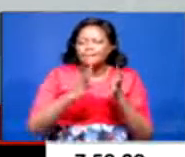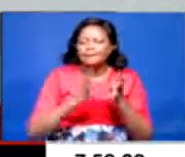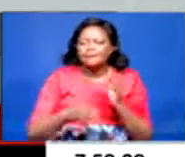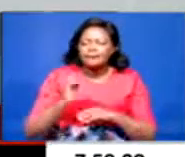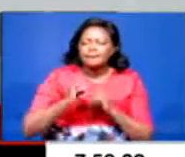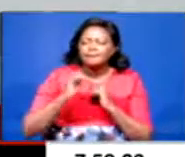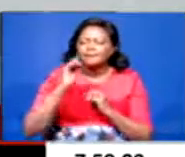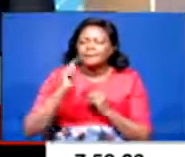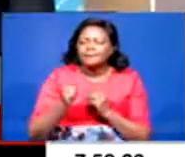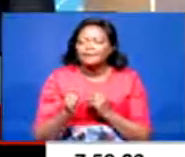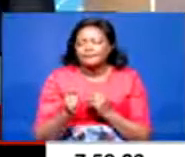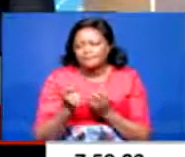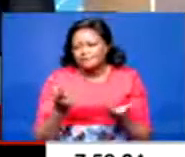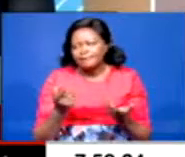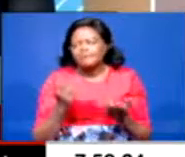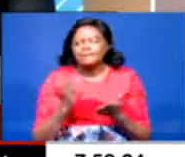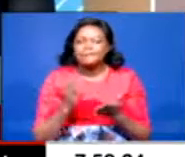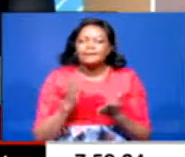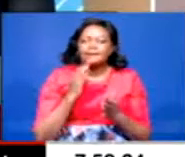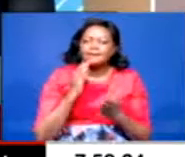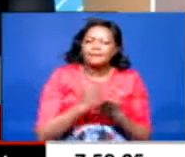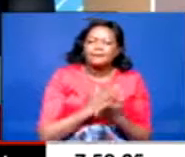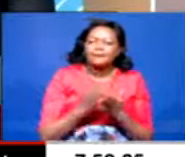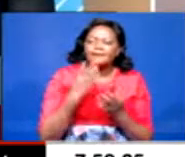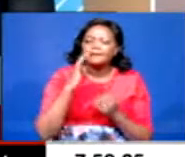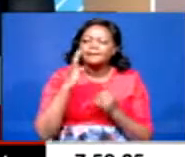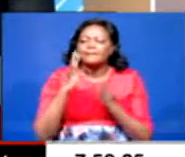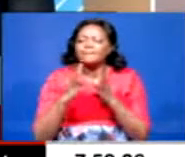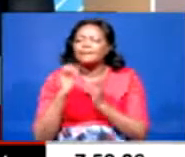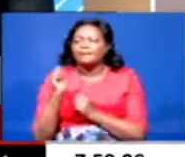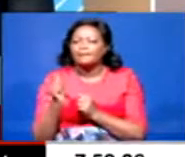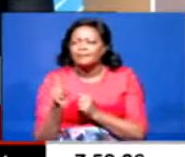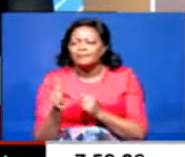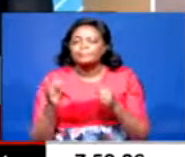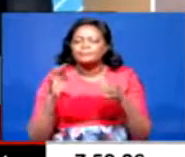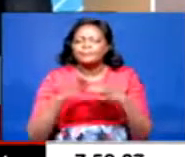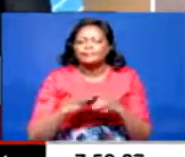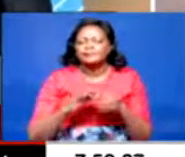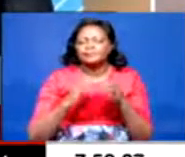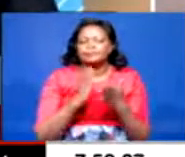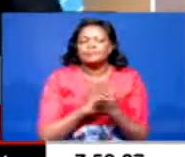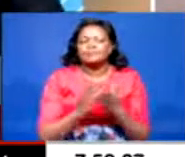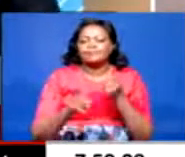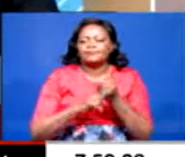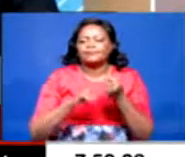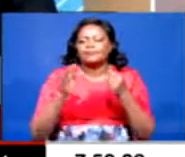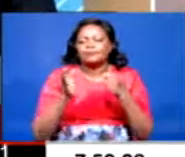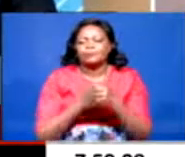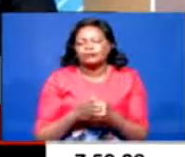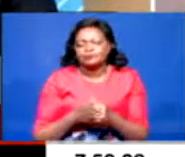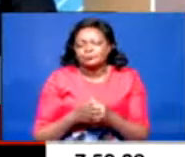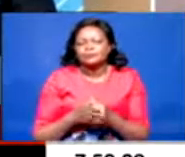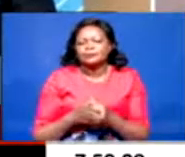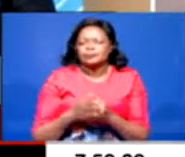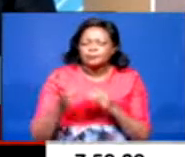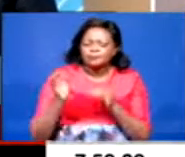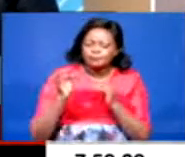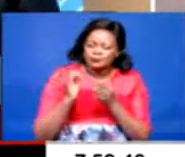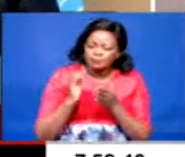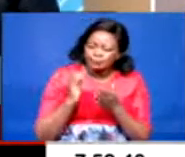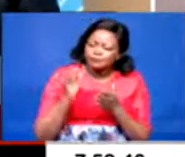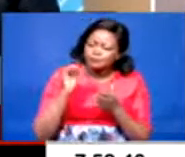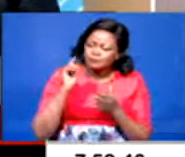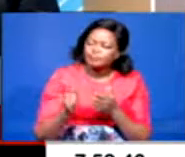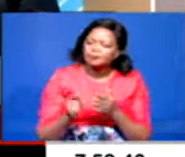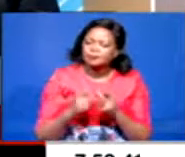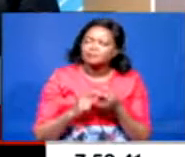44A of the Elections Act, as read together in the Regulation 69 of the Elections Act, says that we must use the KIMS kit, and then the manual is